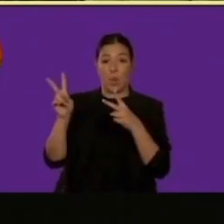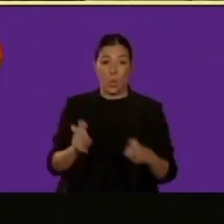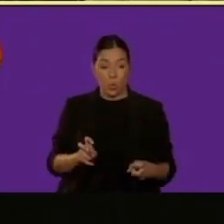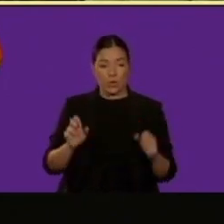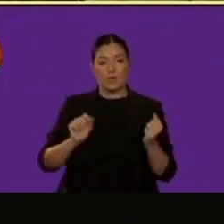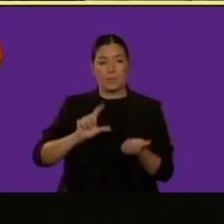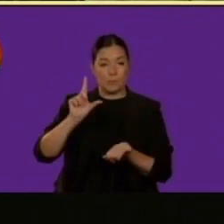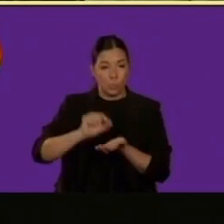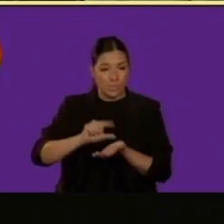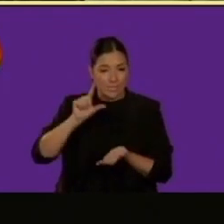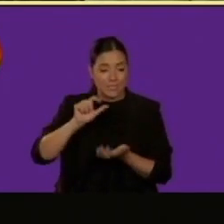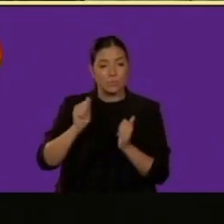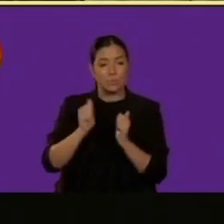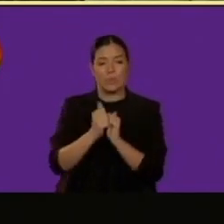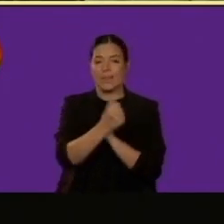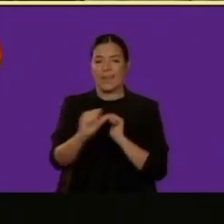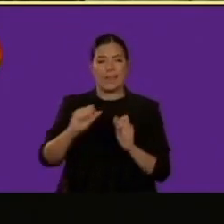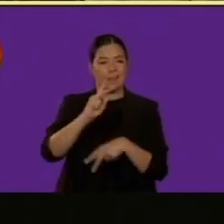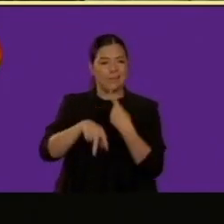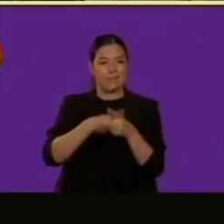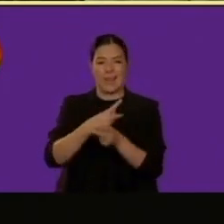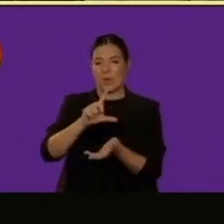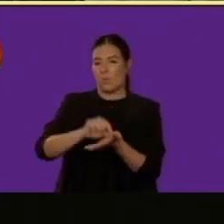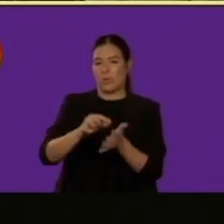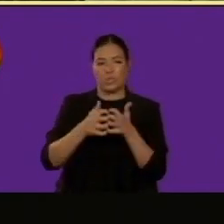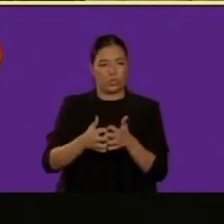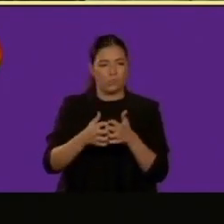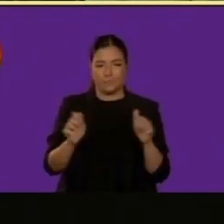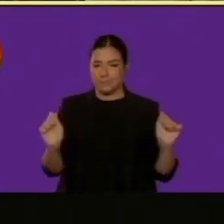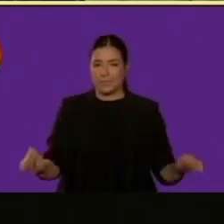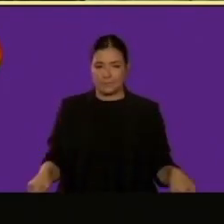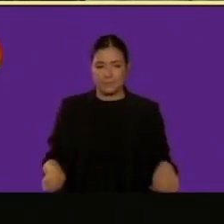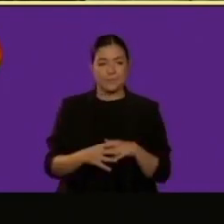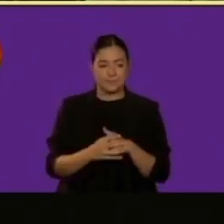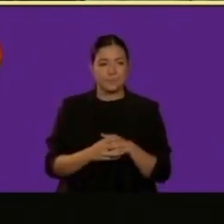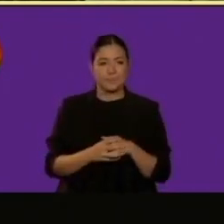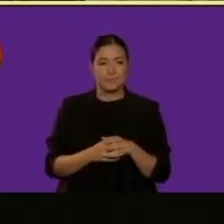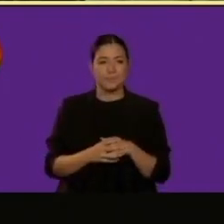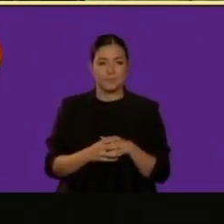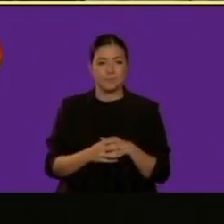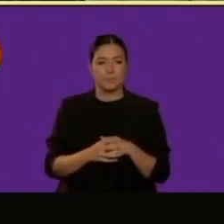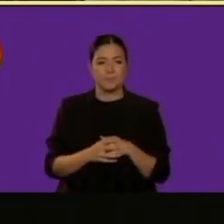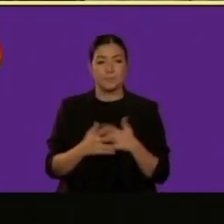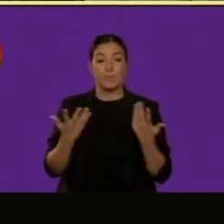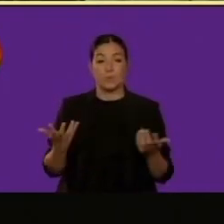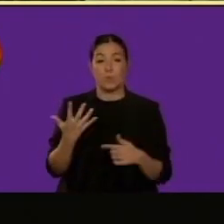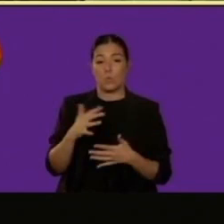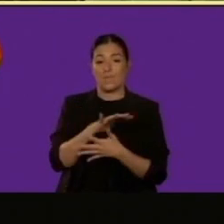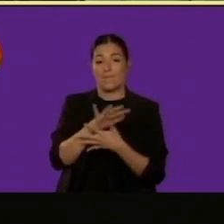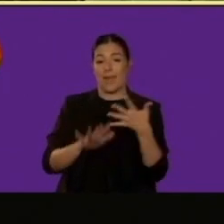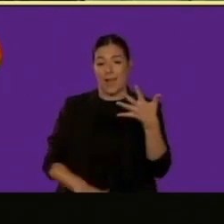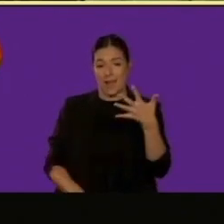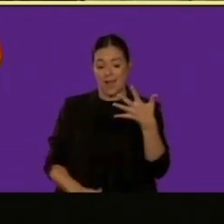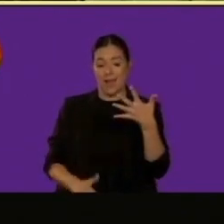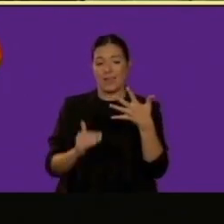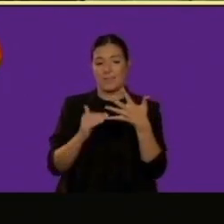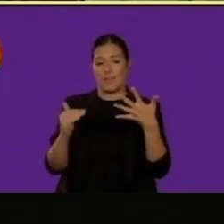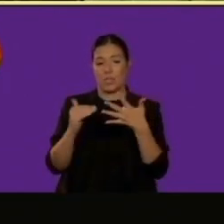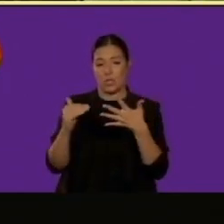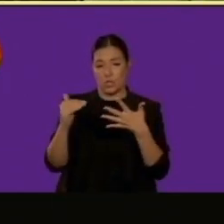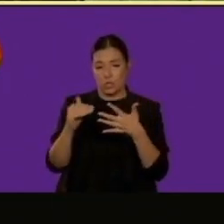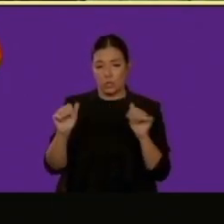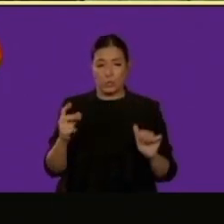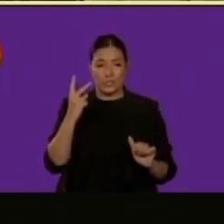In Spain, we have 7,500 students that are blind or with visual disabilities. This is a big